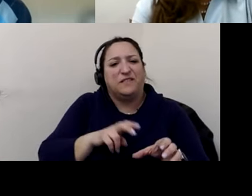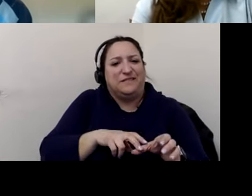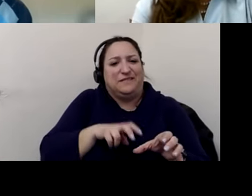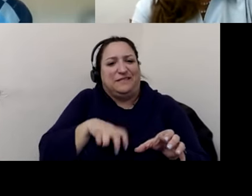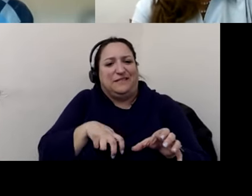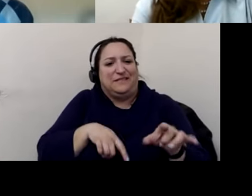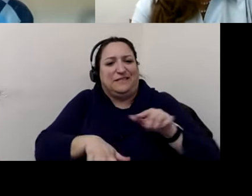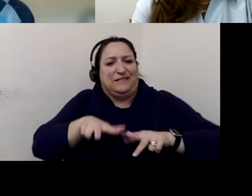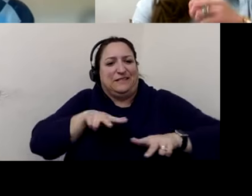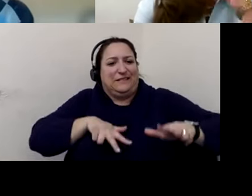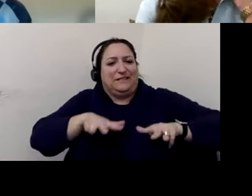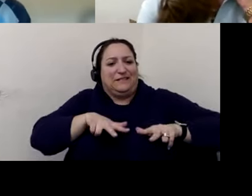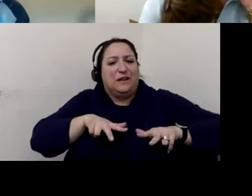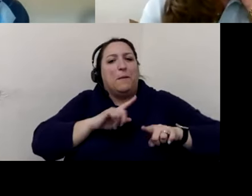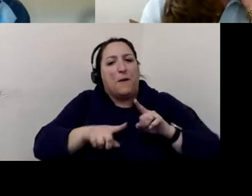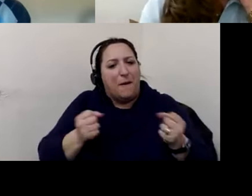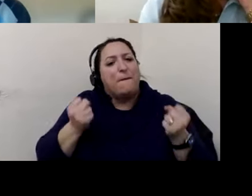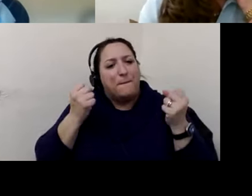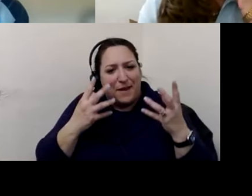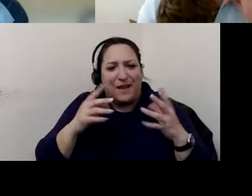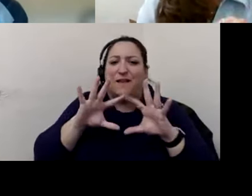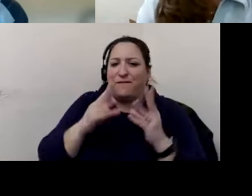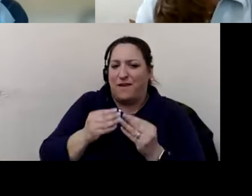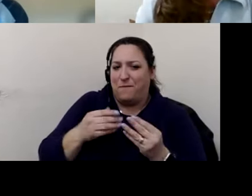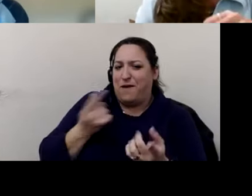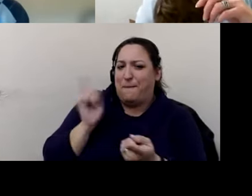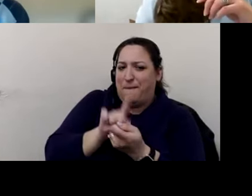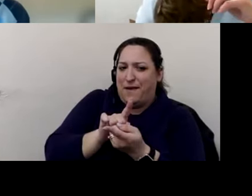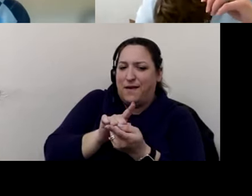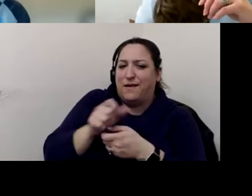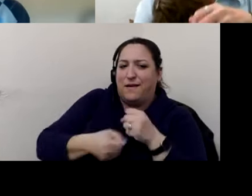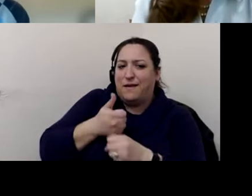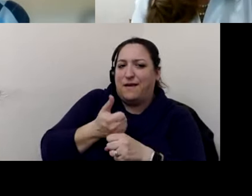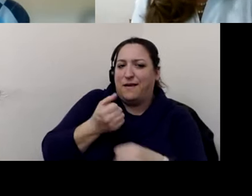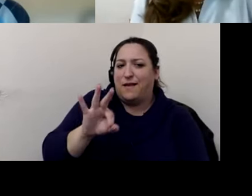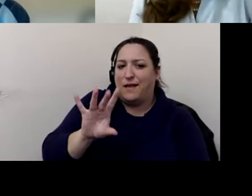am, many of the families that I met in